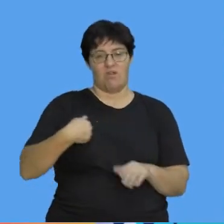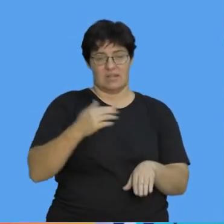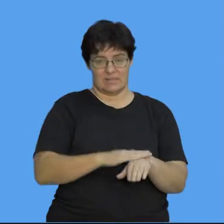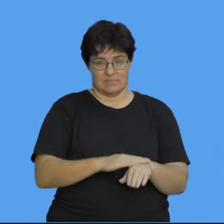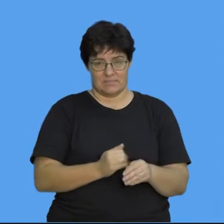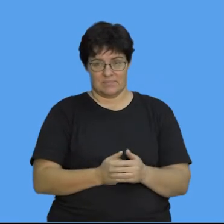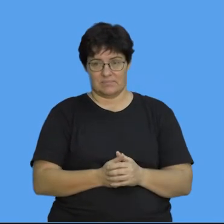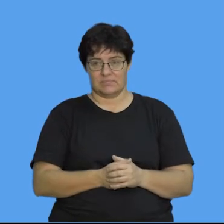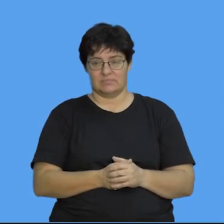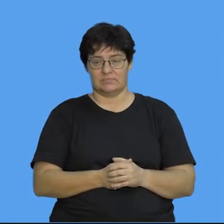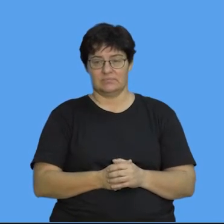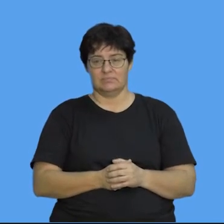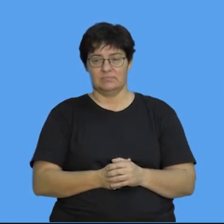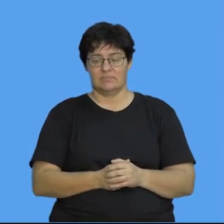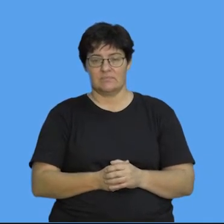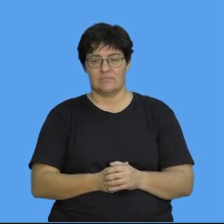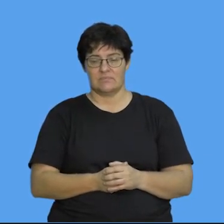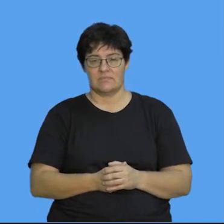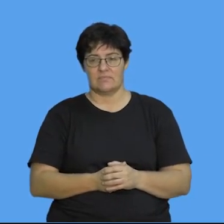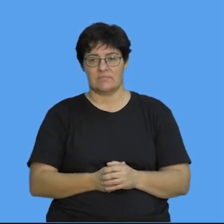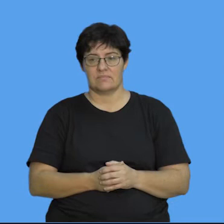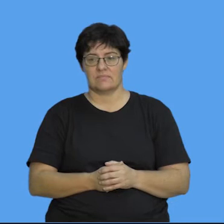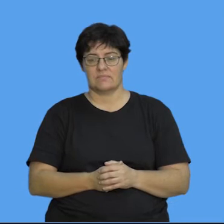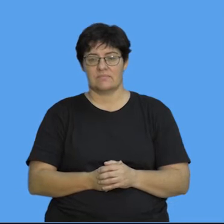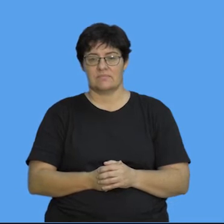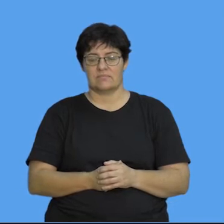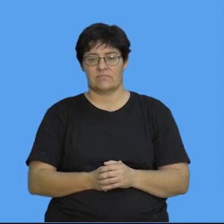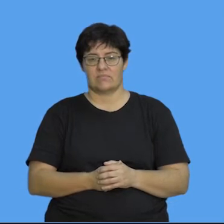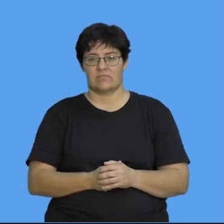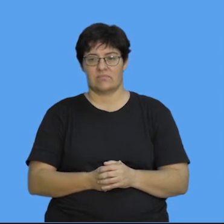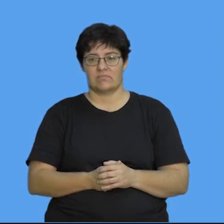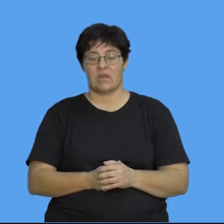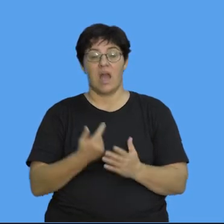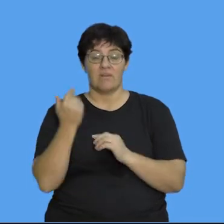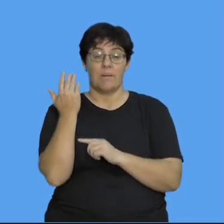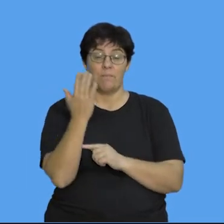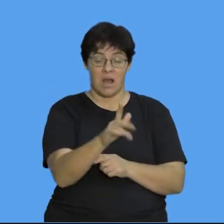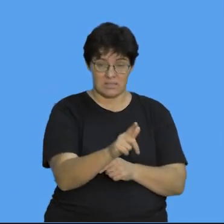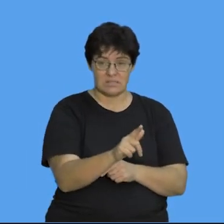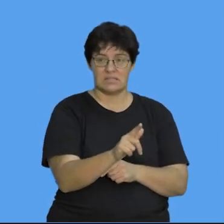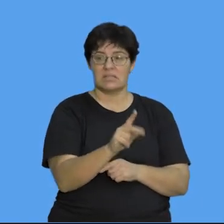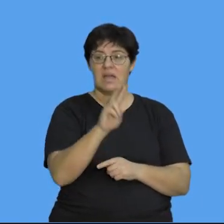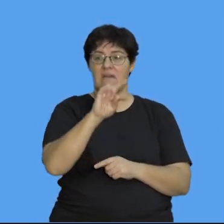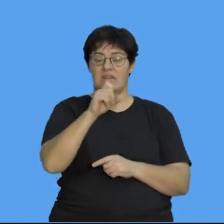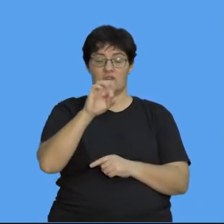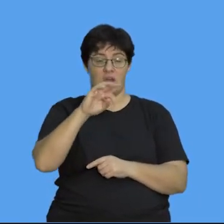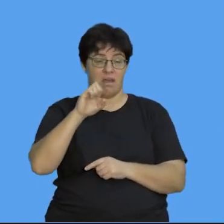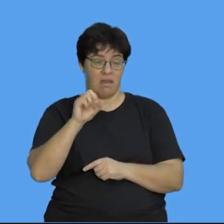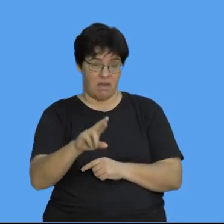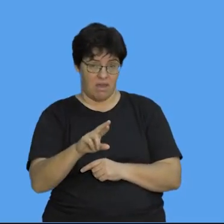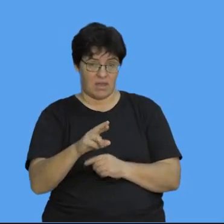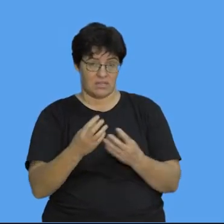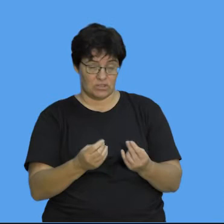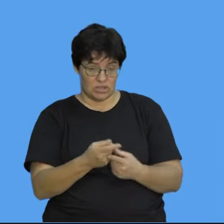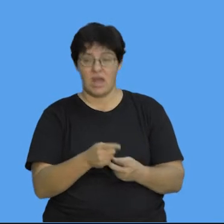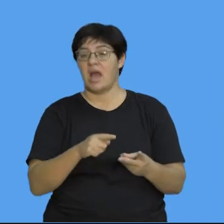time. Okay, guys, so what we're looking at here, right, is we've got plants that had vascular tissue